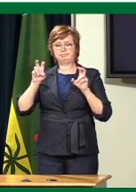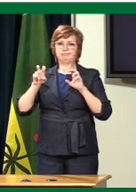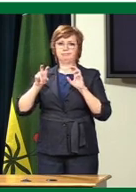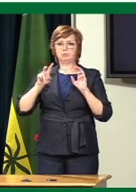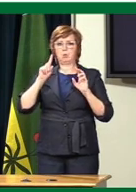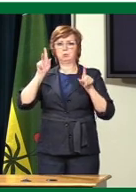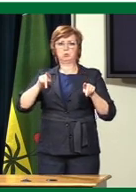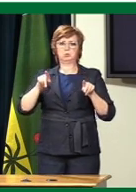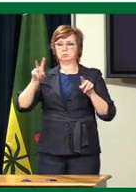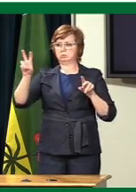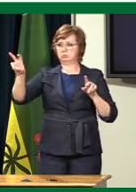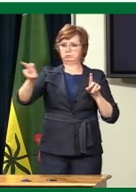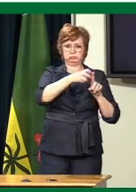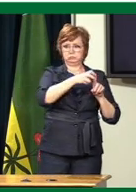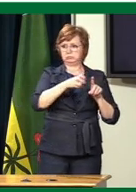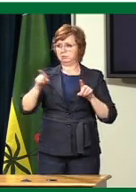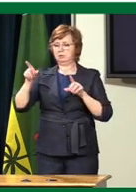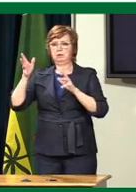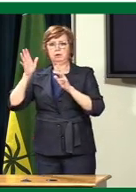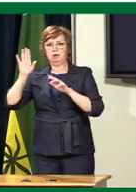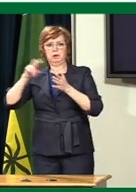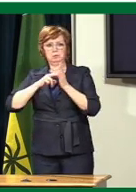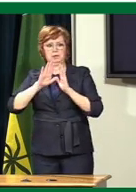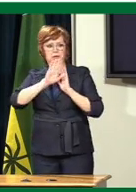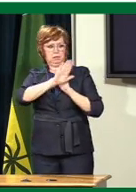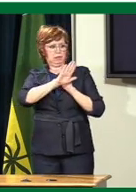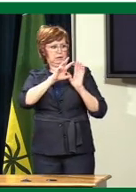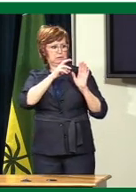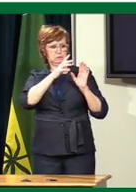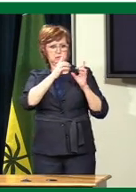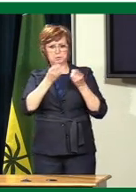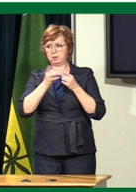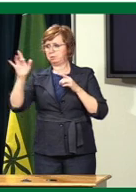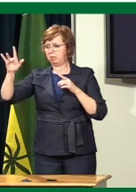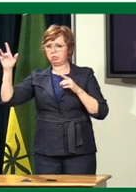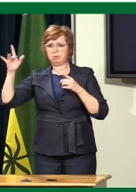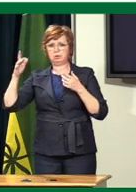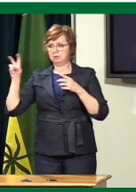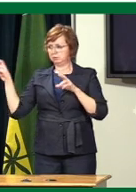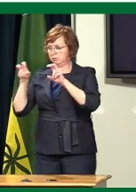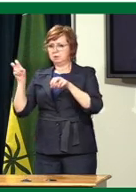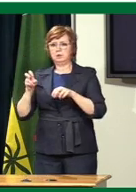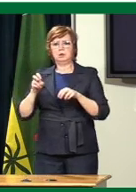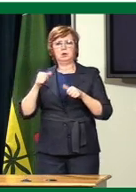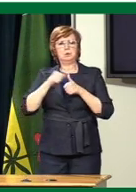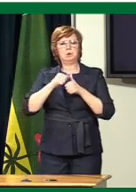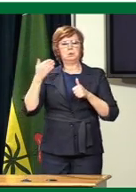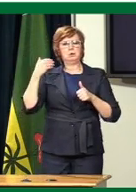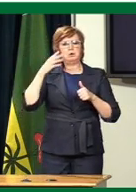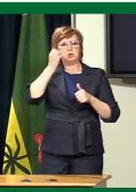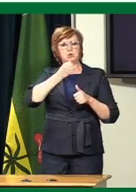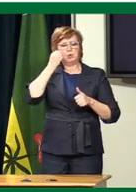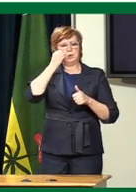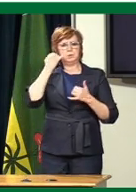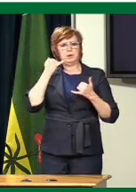be a breaking point at some point in time. I mean, where decisions like we were seeing in Europe with respect to